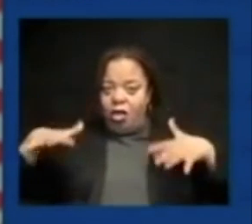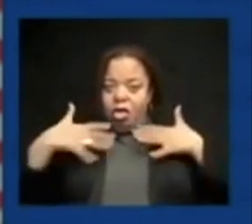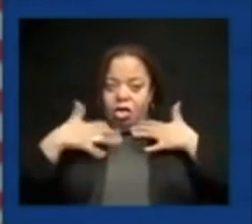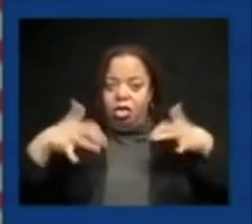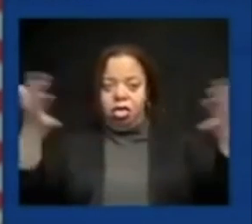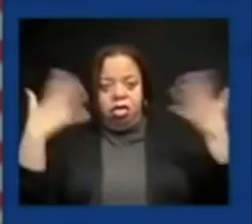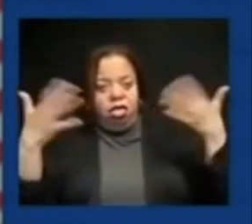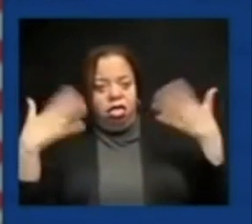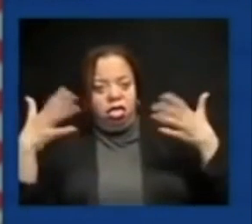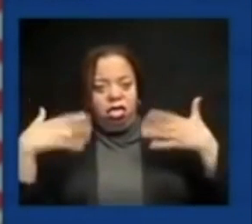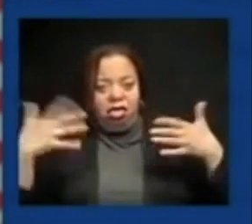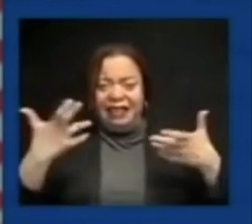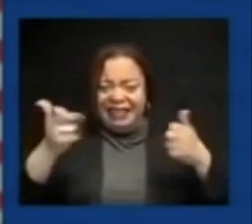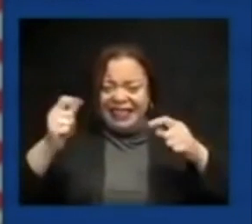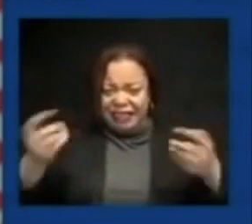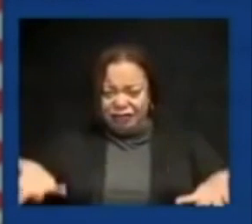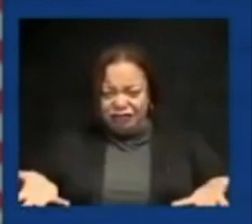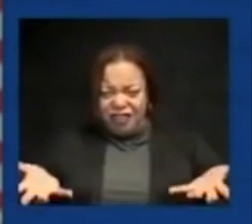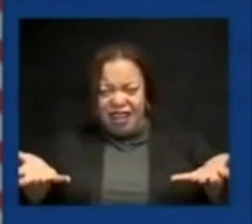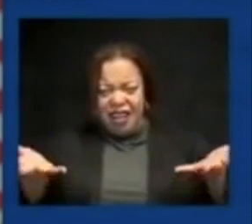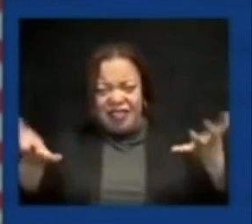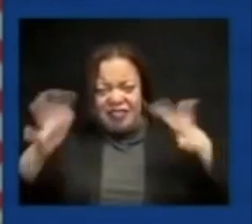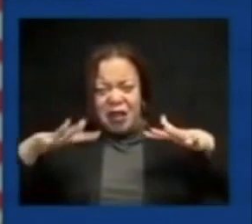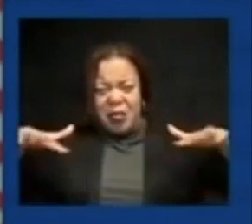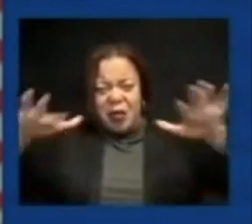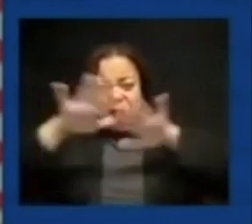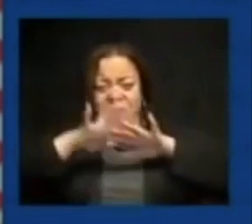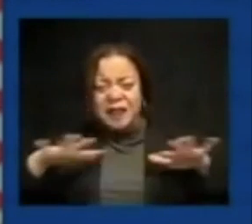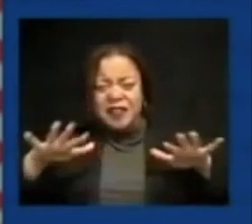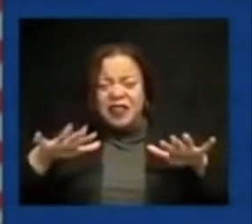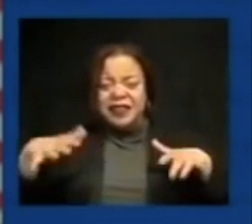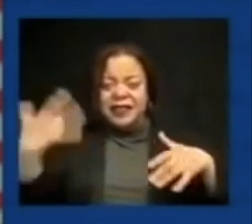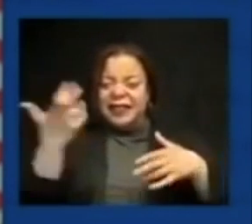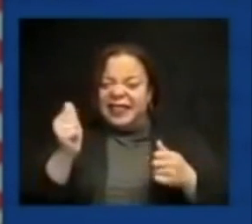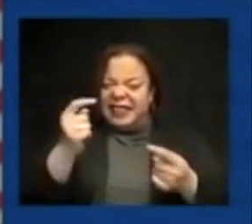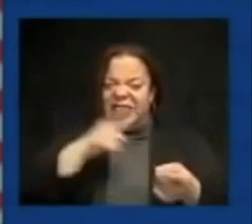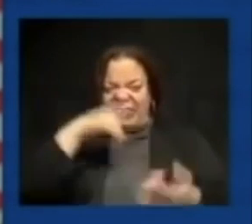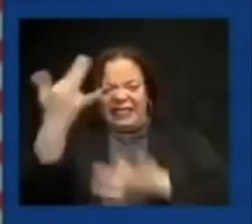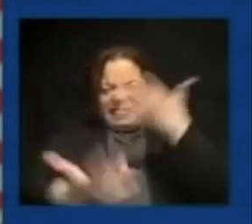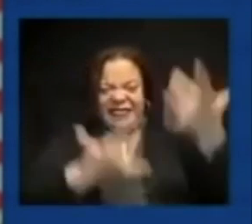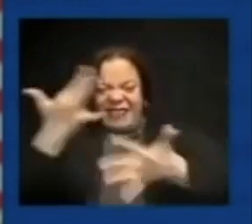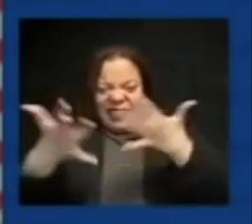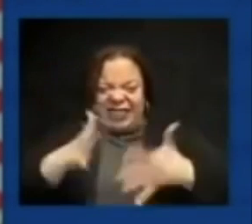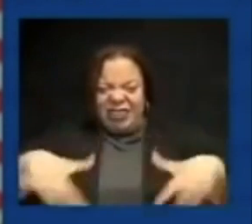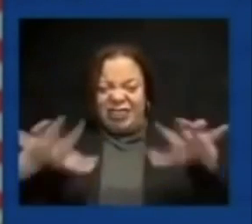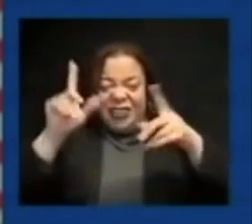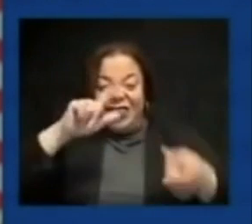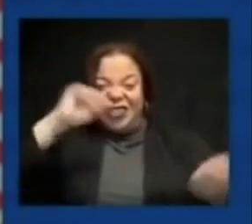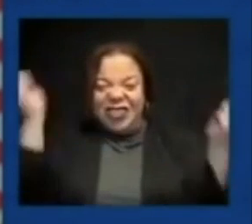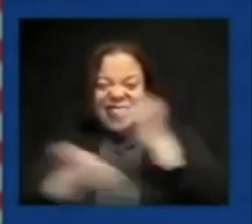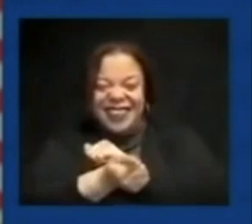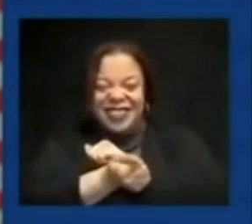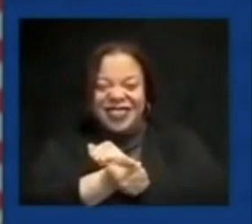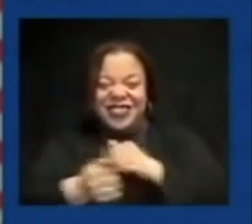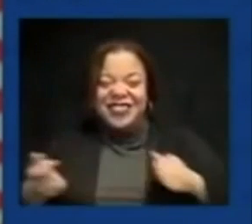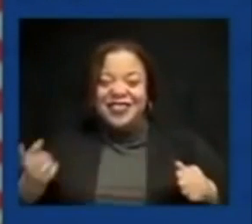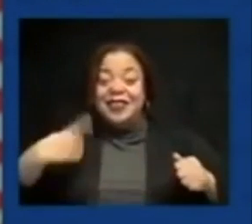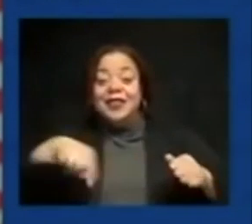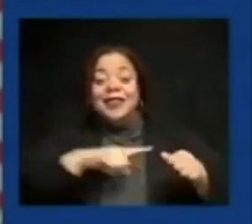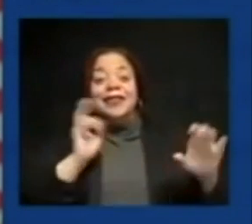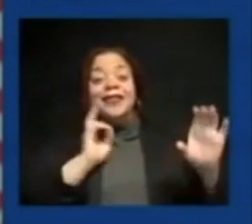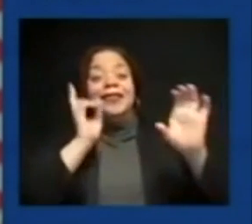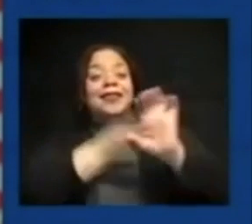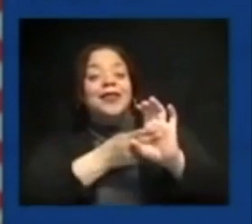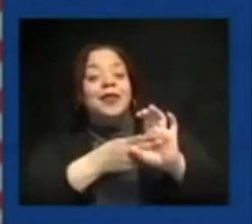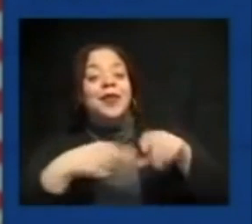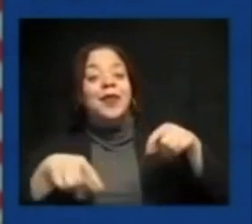Georgia, the heat that's rising across this country, is a heat that's on fire for change and for real action, for rejoining the Paris